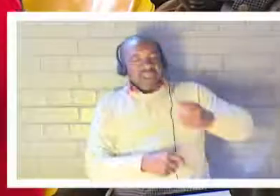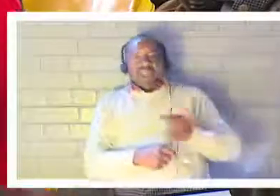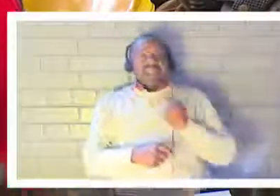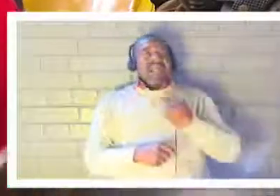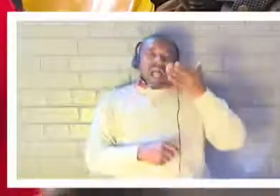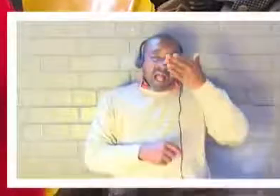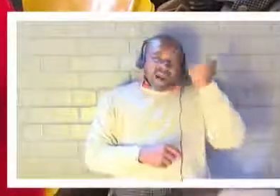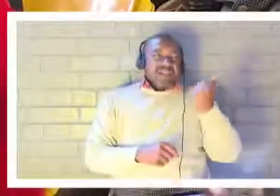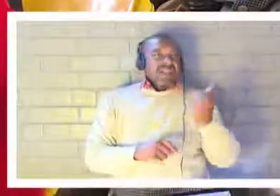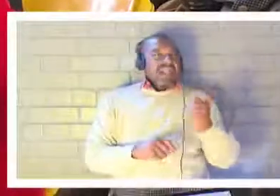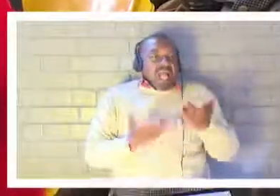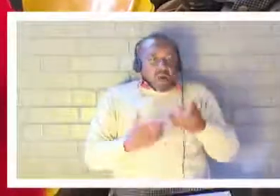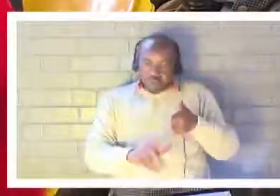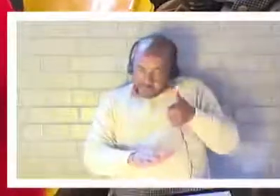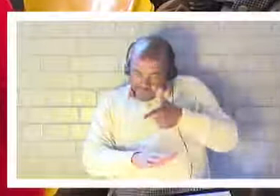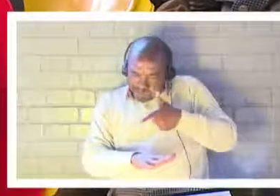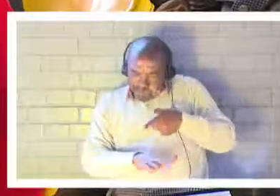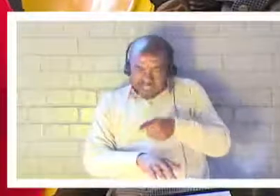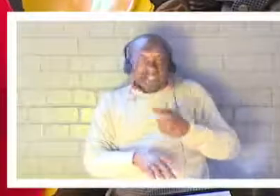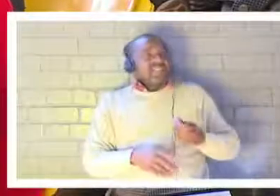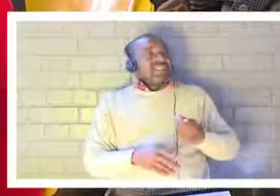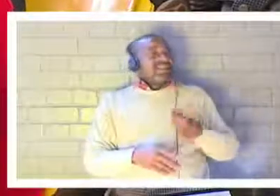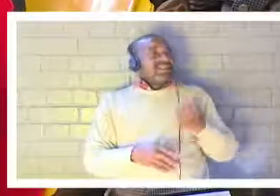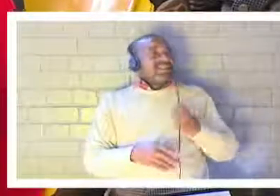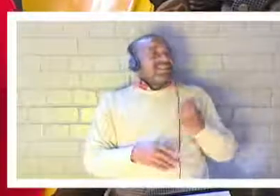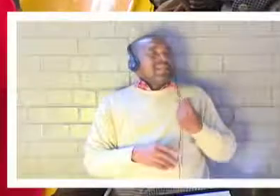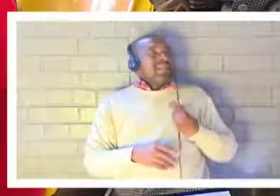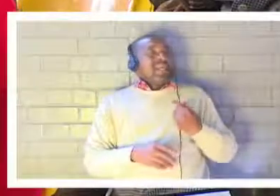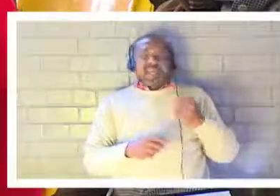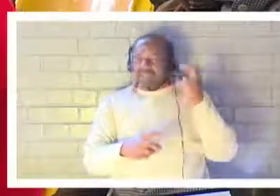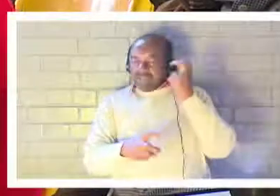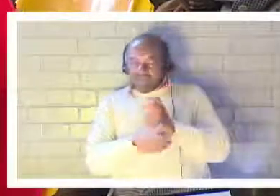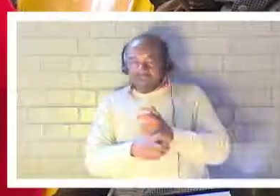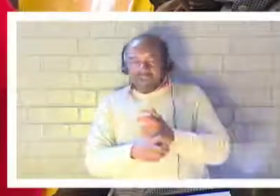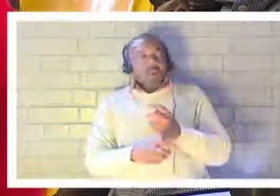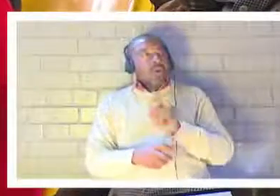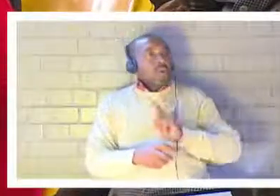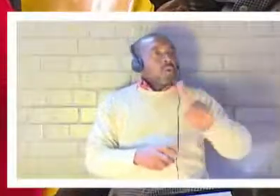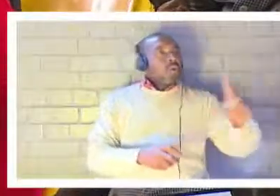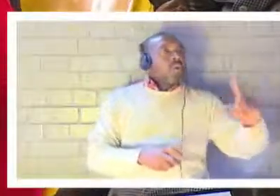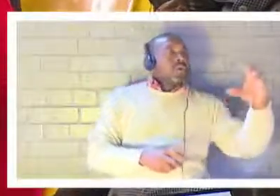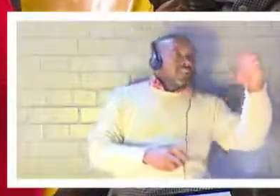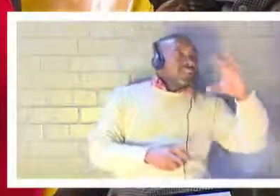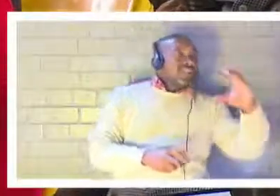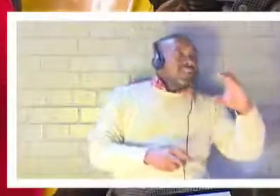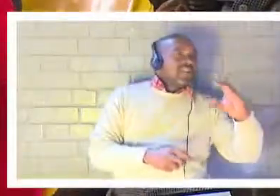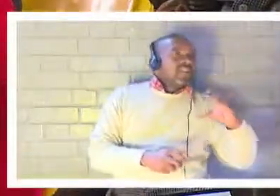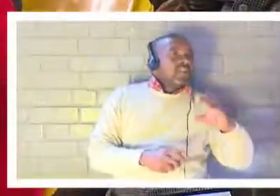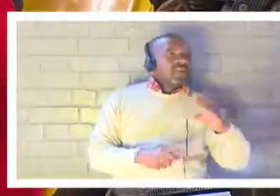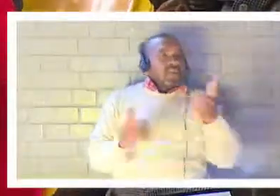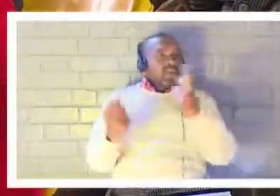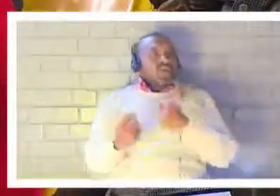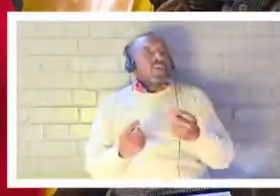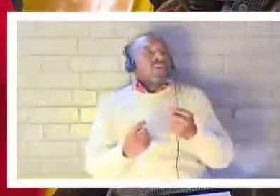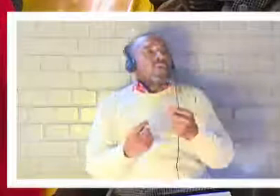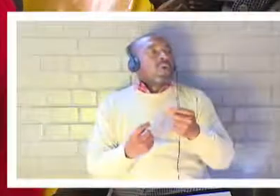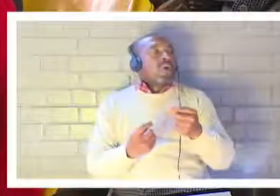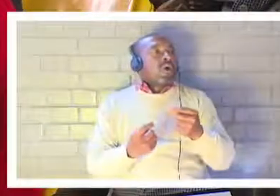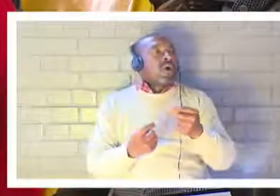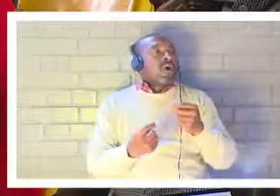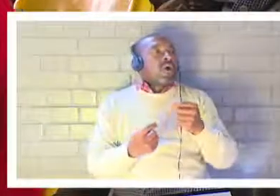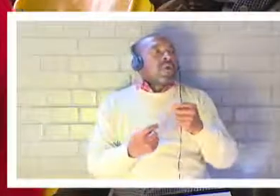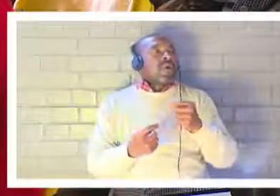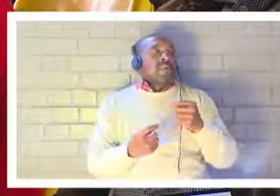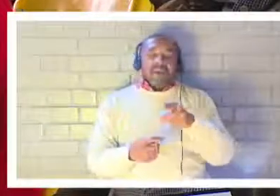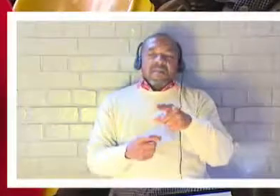know how to solder himself. So it's difficult when you go to see an attended works order to say it is